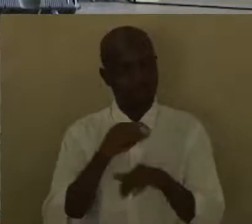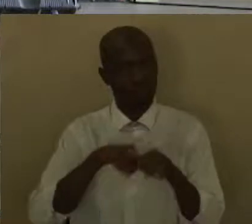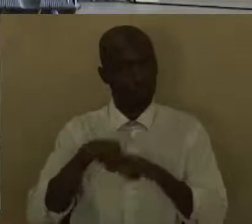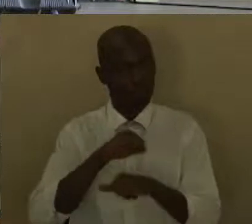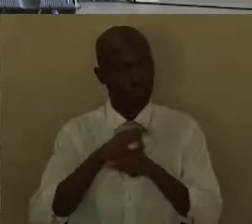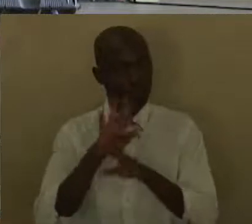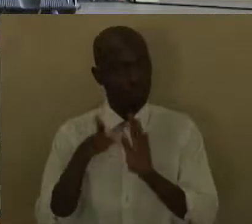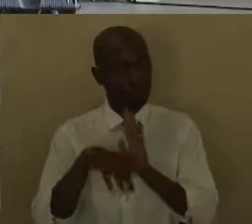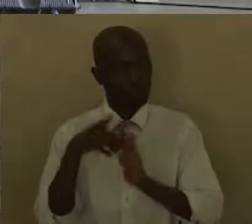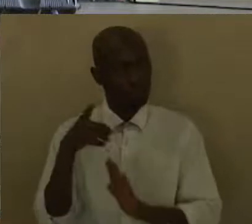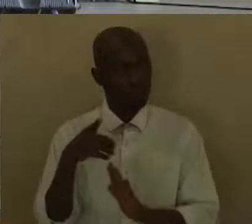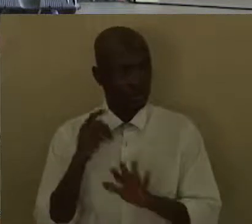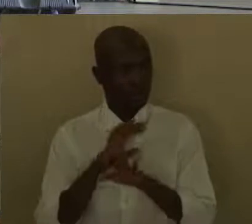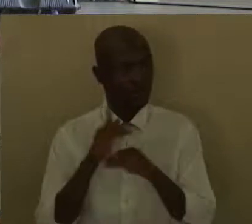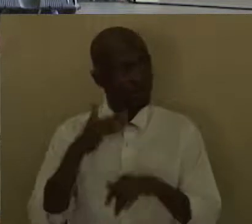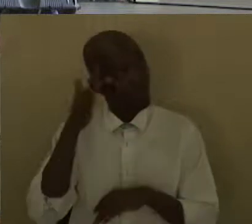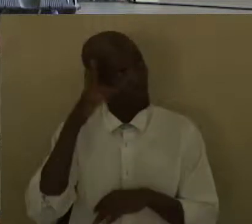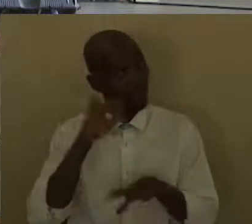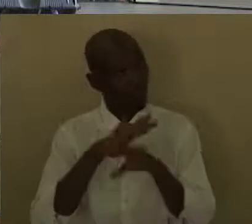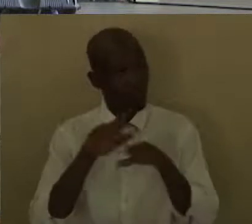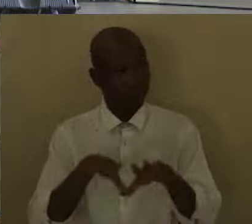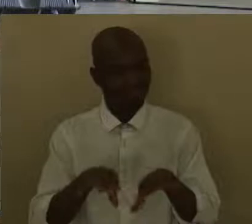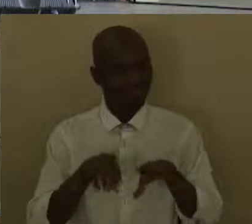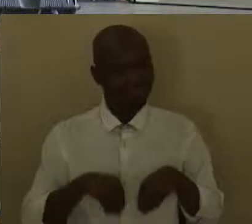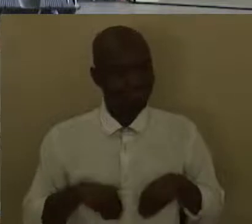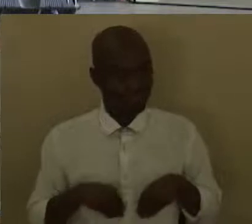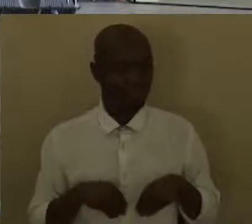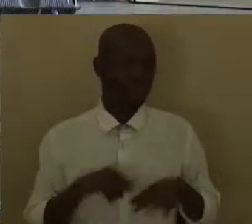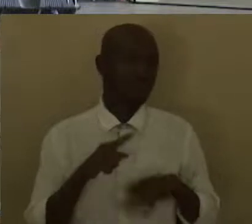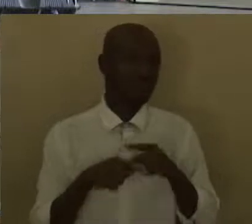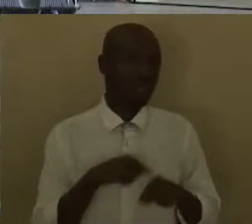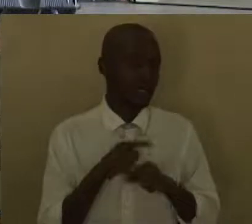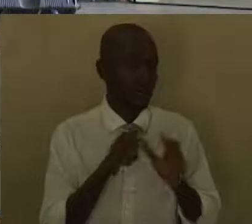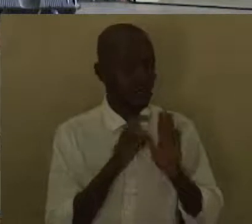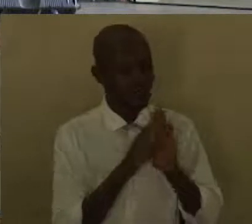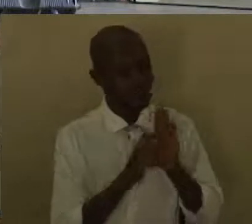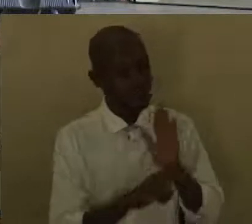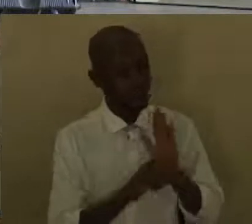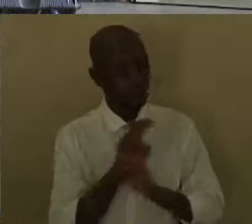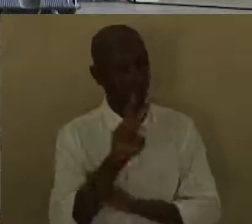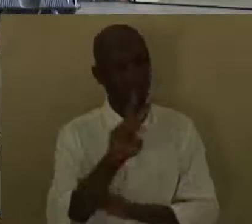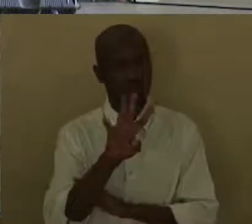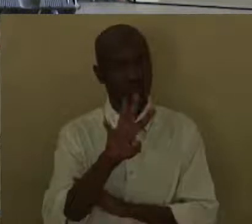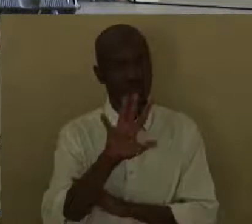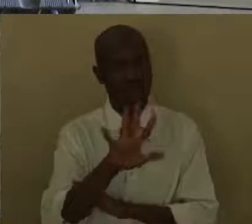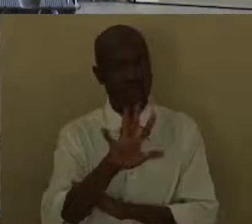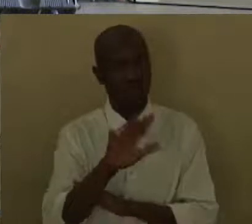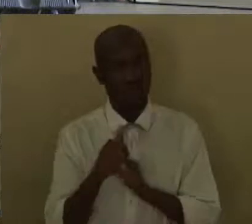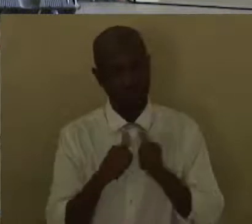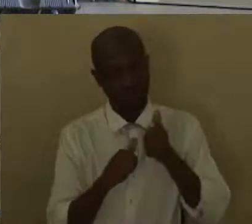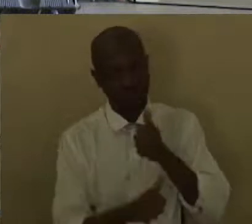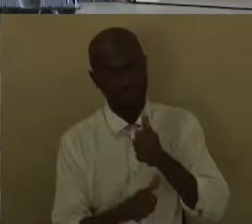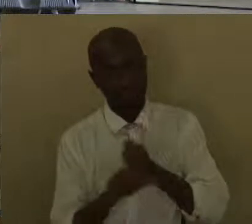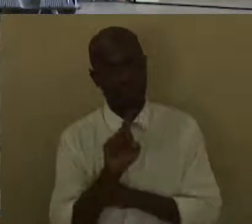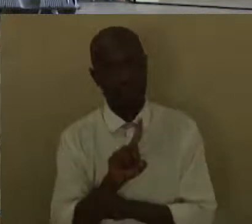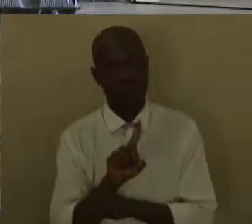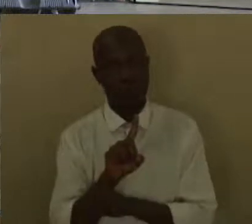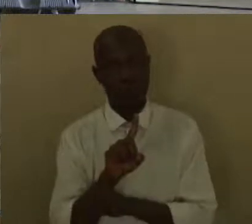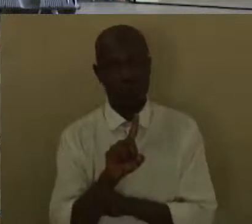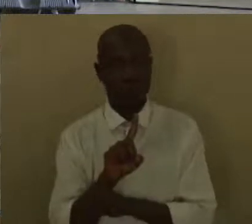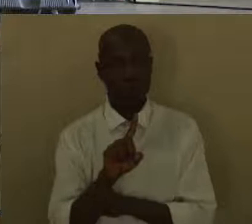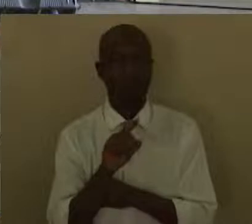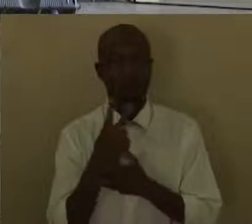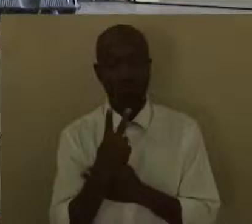Development for formal consideration in terms of Rule 245 subsection 1, read